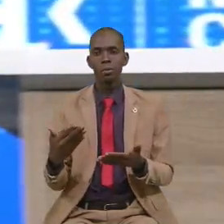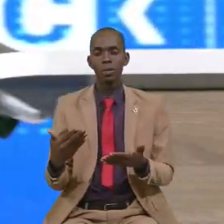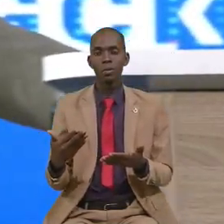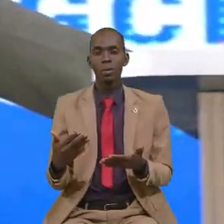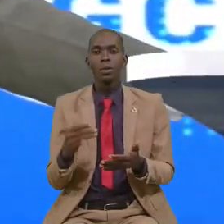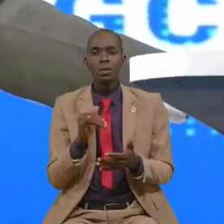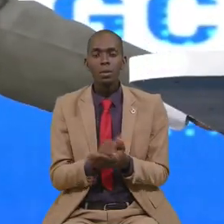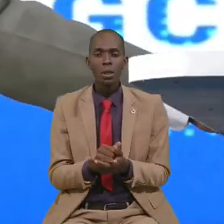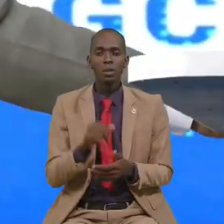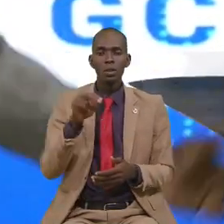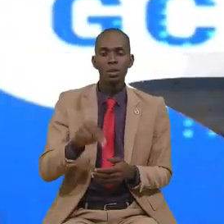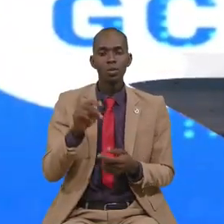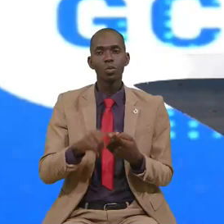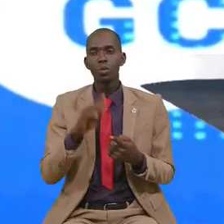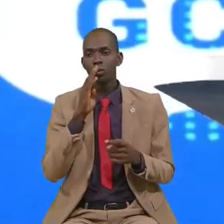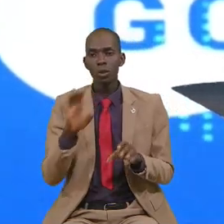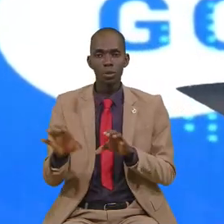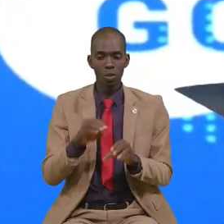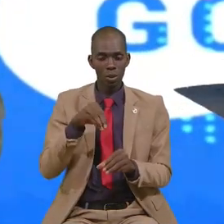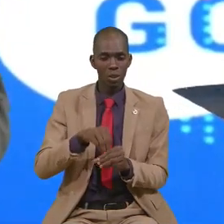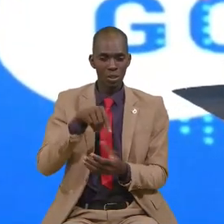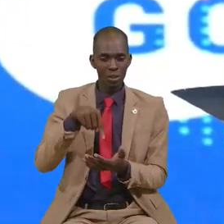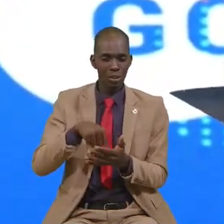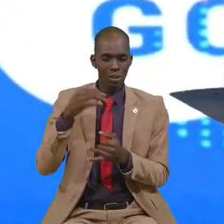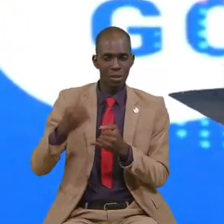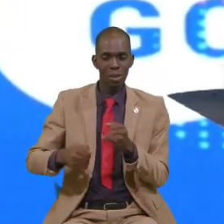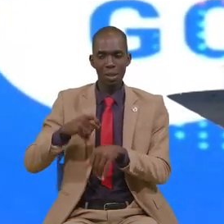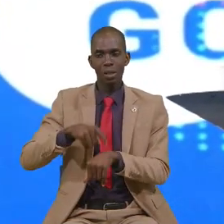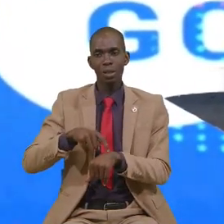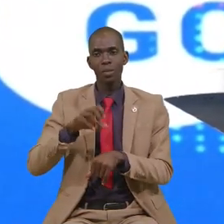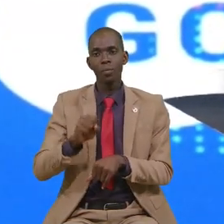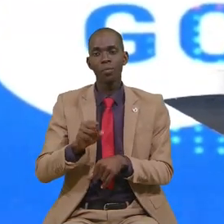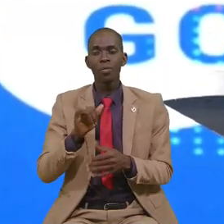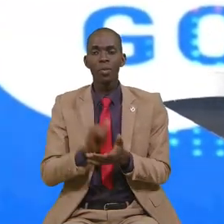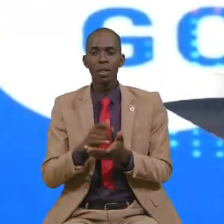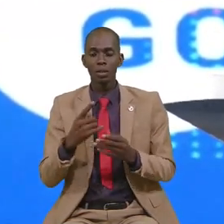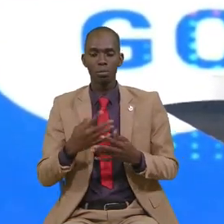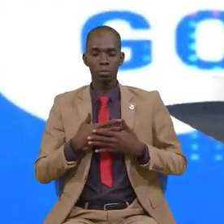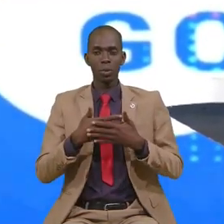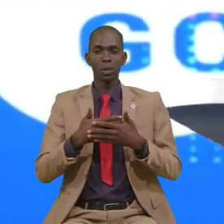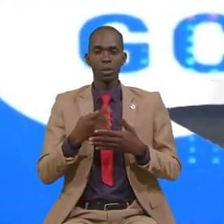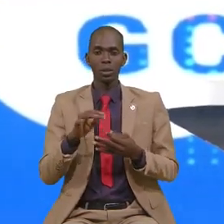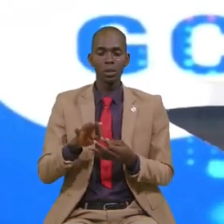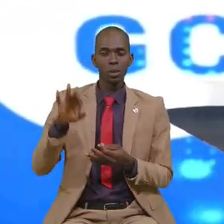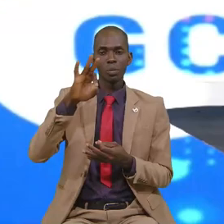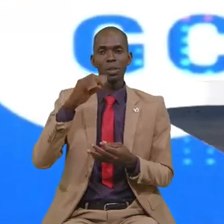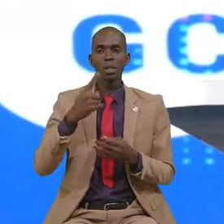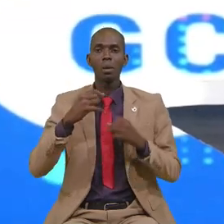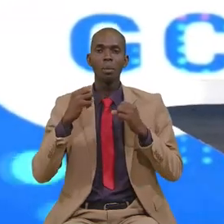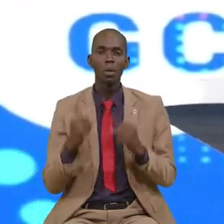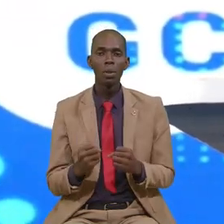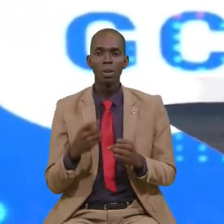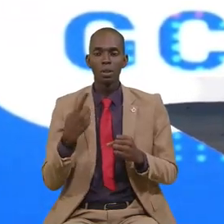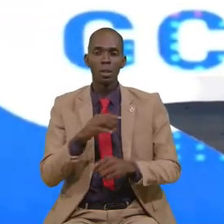be done in these last days, that the breath, the spirit, the power, the